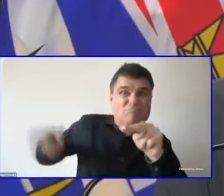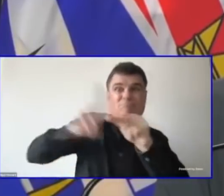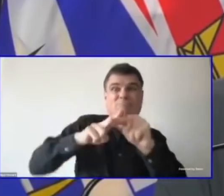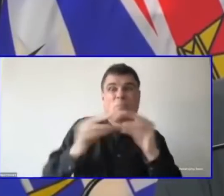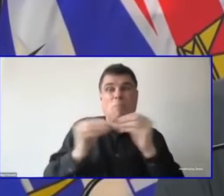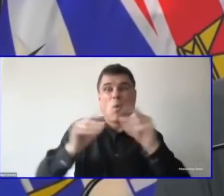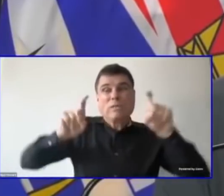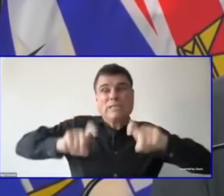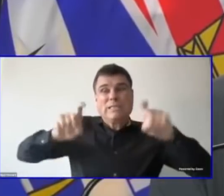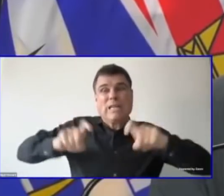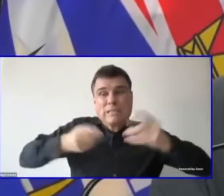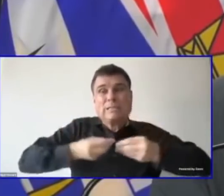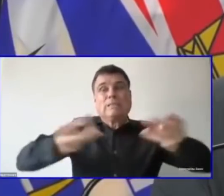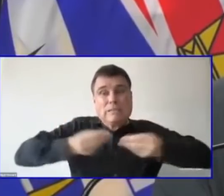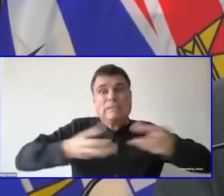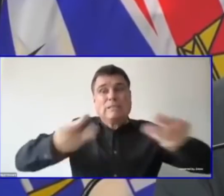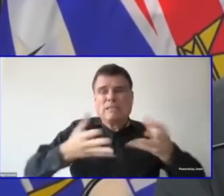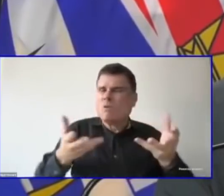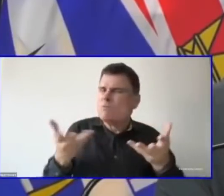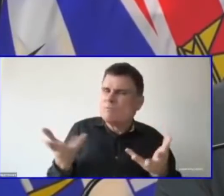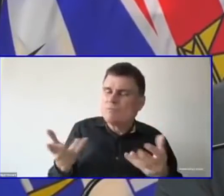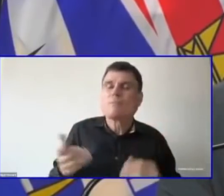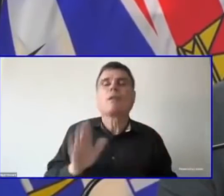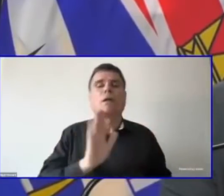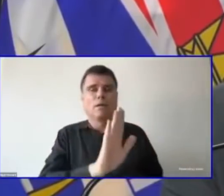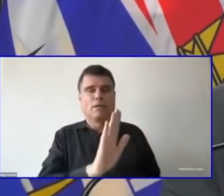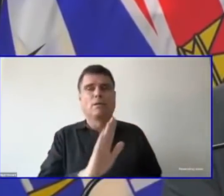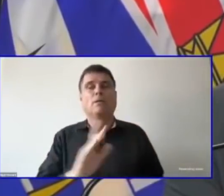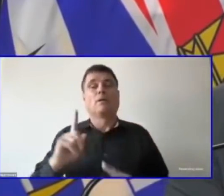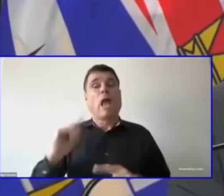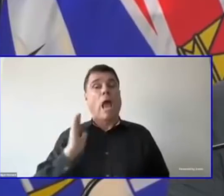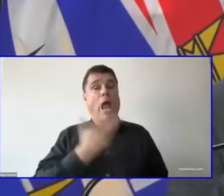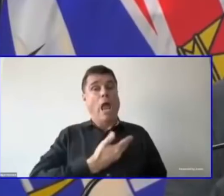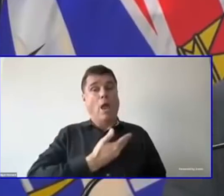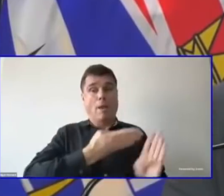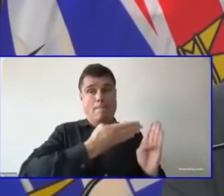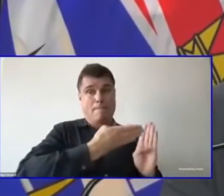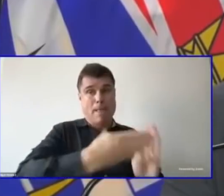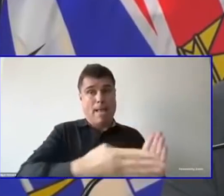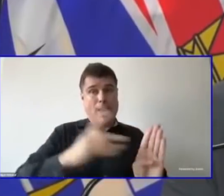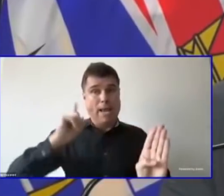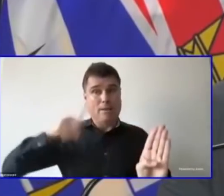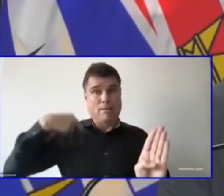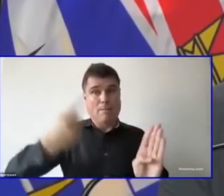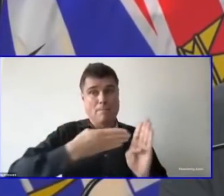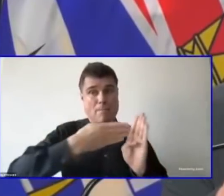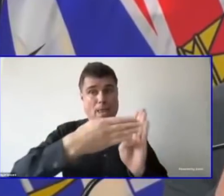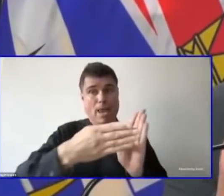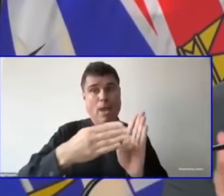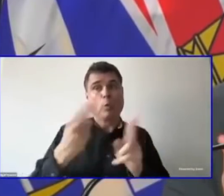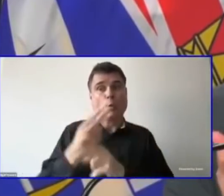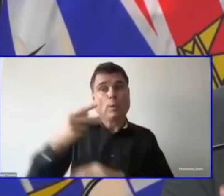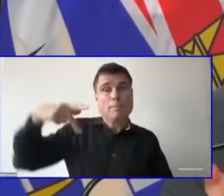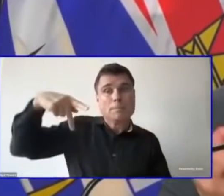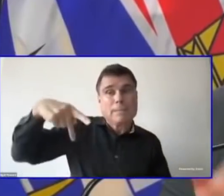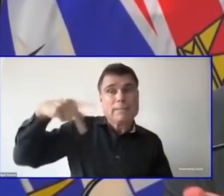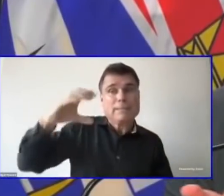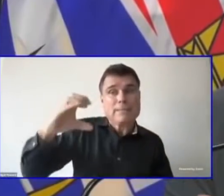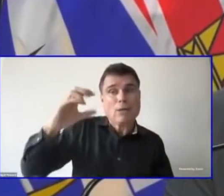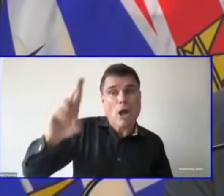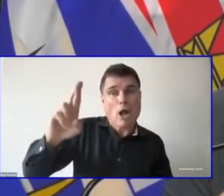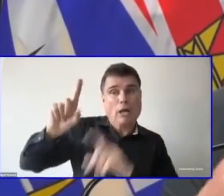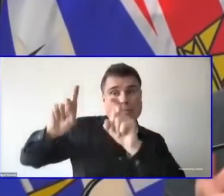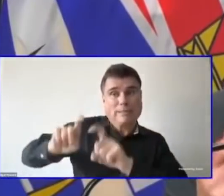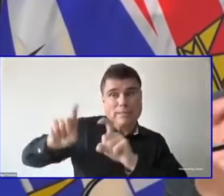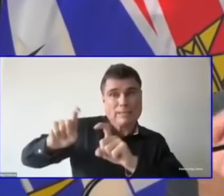has always been to use the PCR testing for those who need it, where it changes your clinical management, or for people who